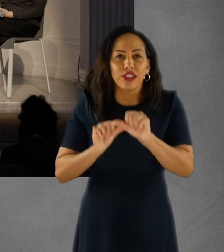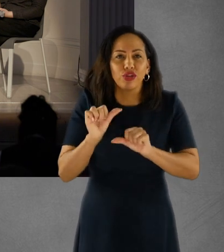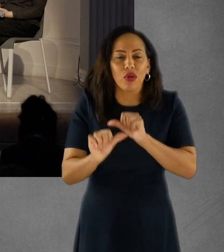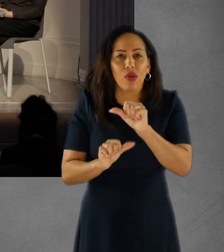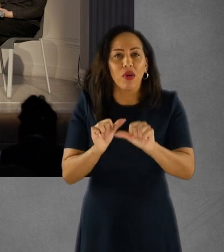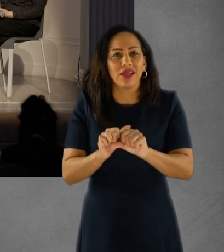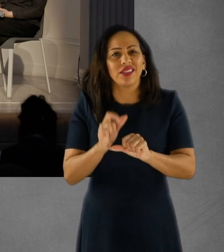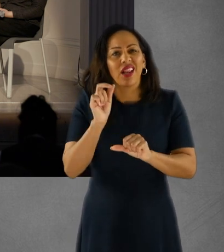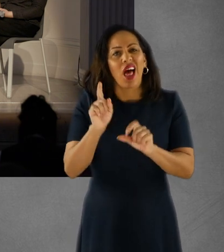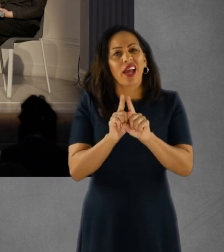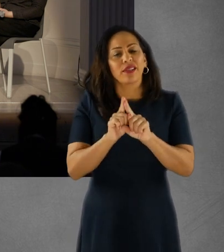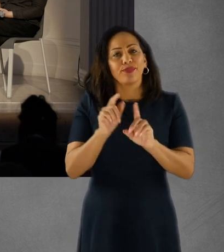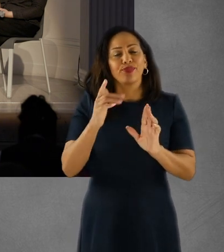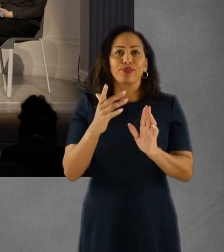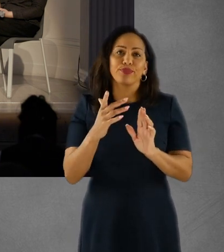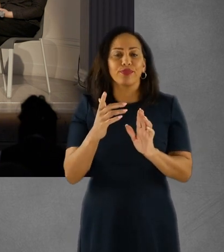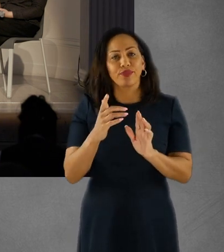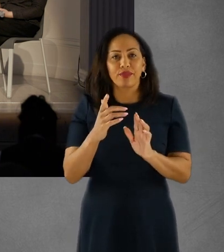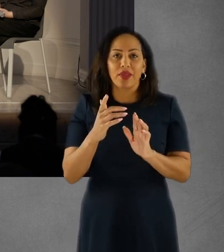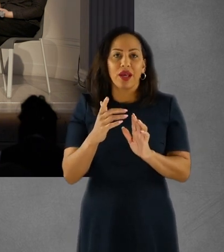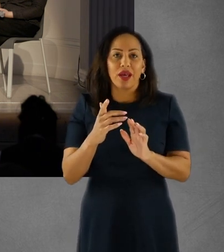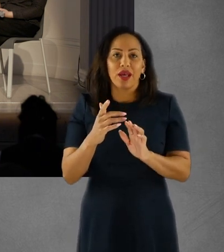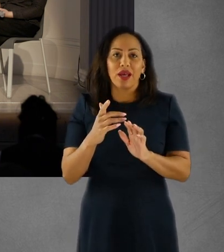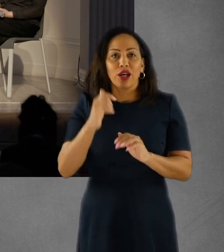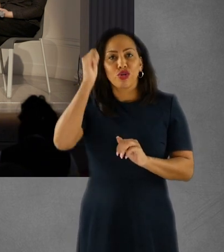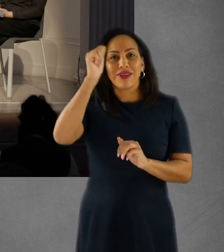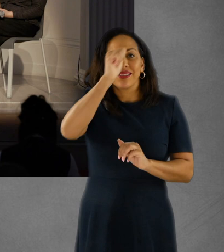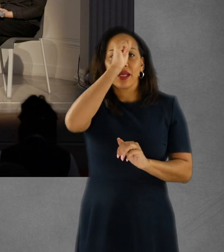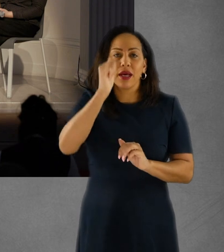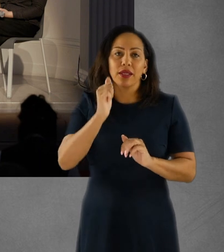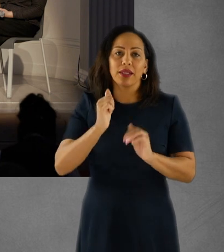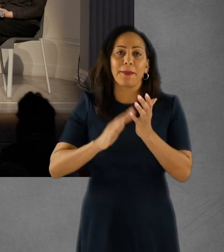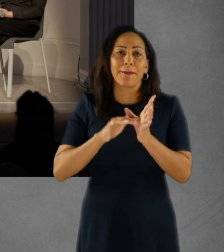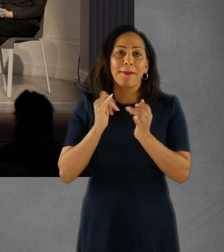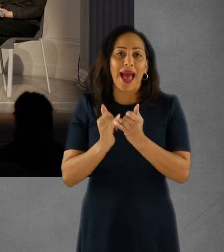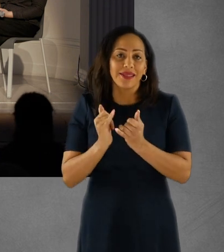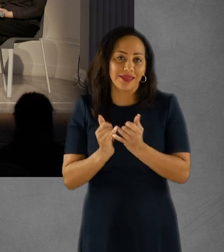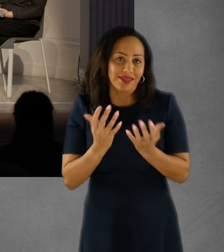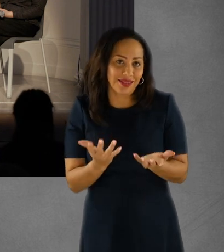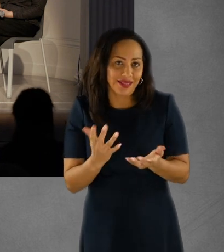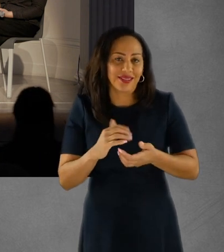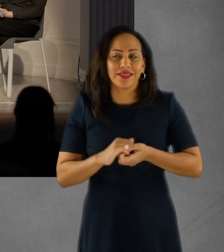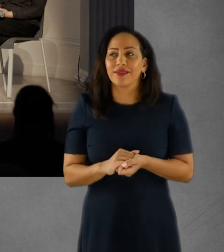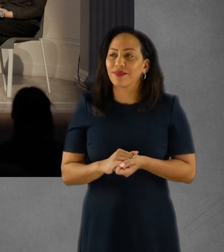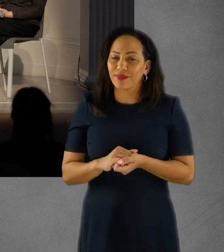twofold. But then I think generalized, and I think the reason why we wanted to do that is because of to think about these other rituals that